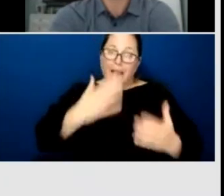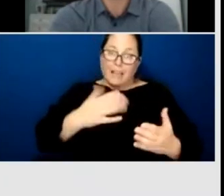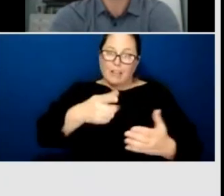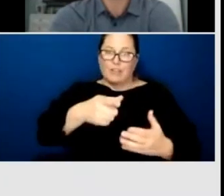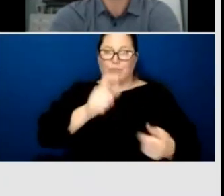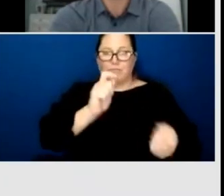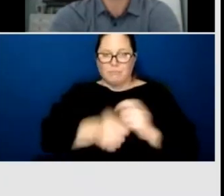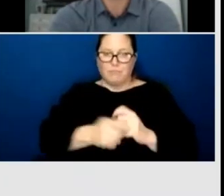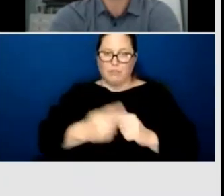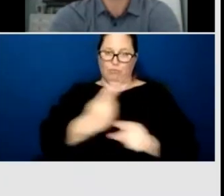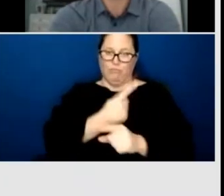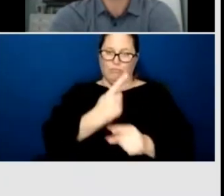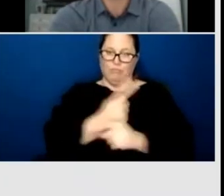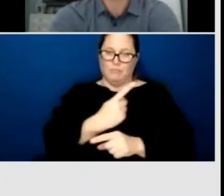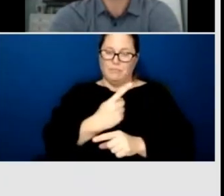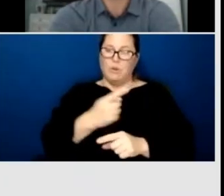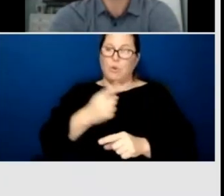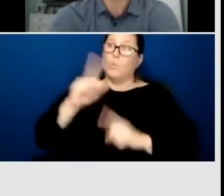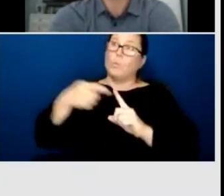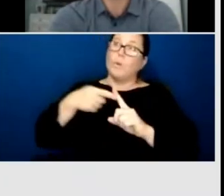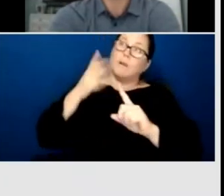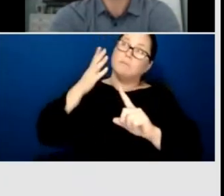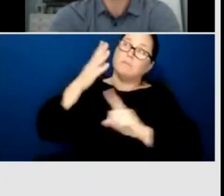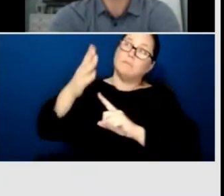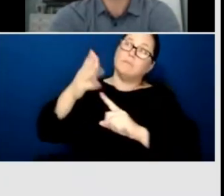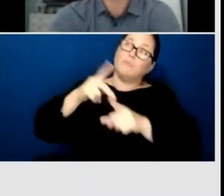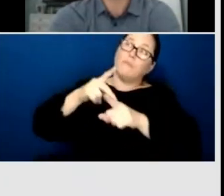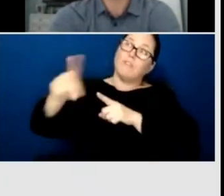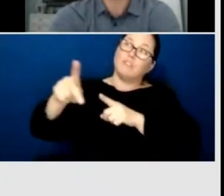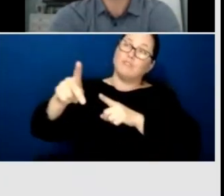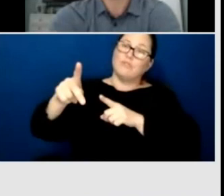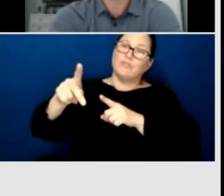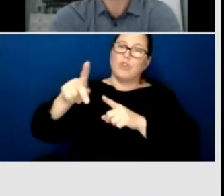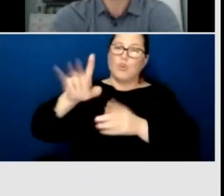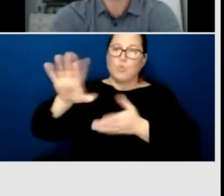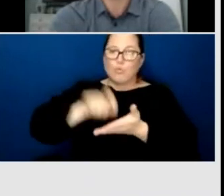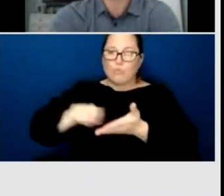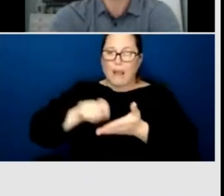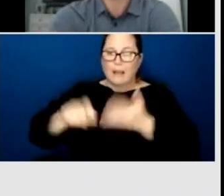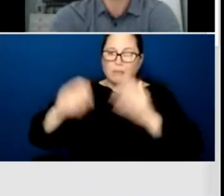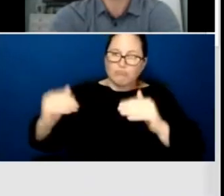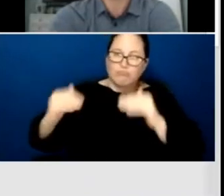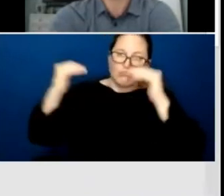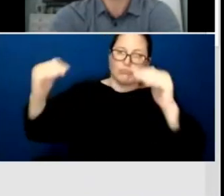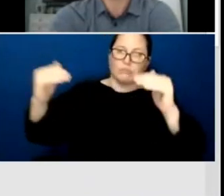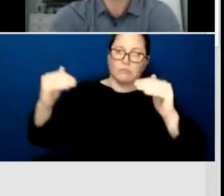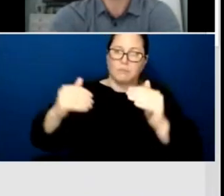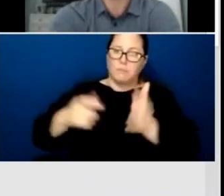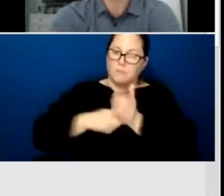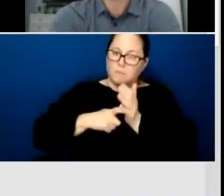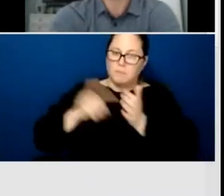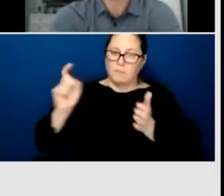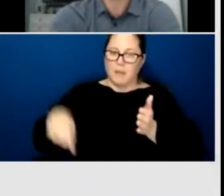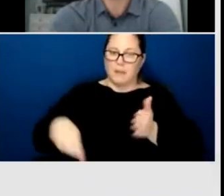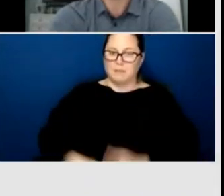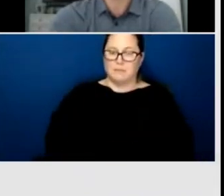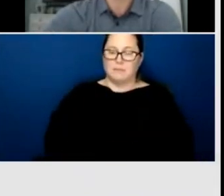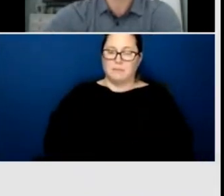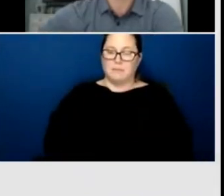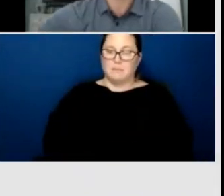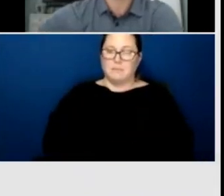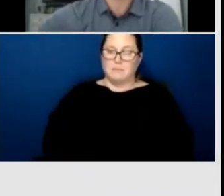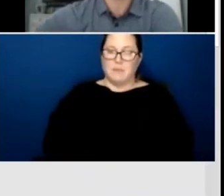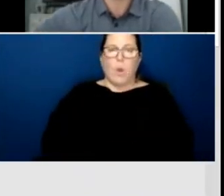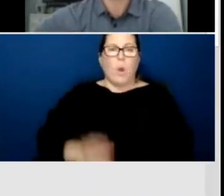to be professional and go after an opportunity, your writing has to take a notch, take a step up. Let me ask our guests, and we don't want to use